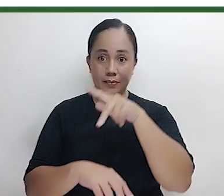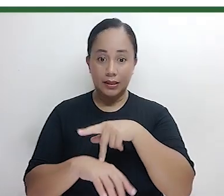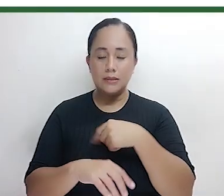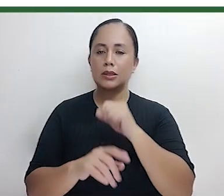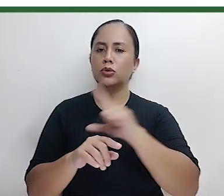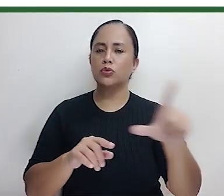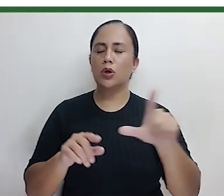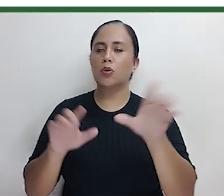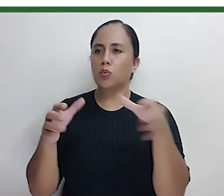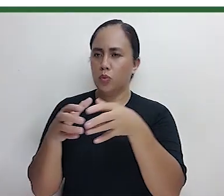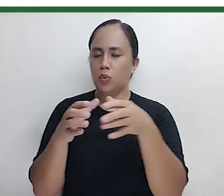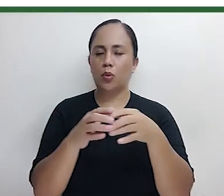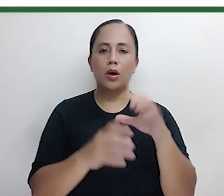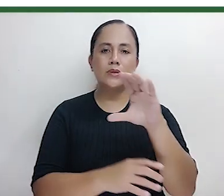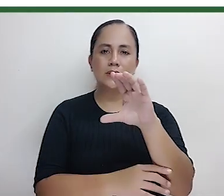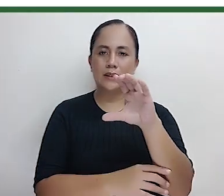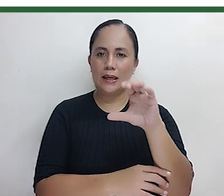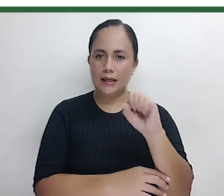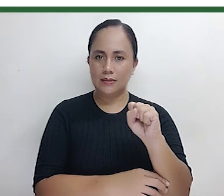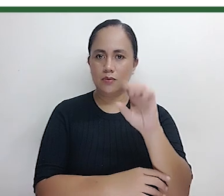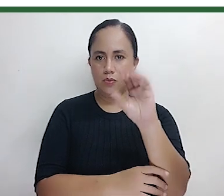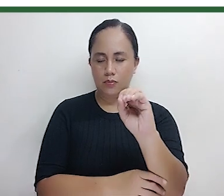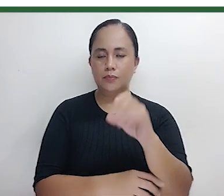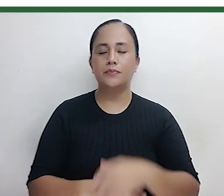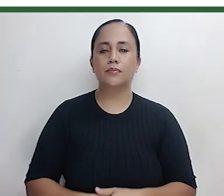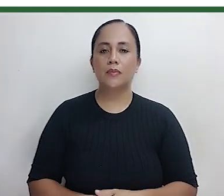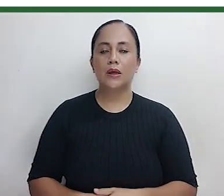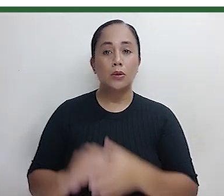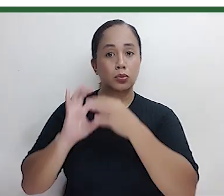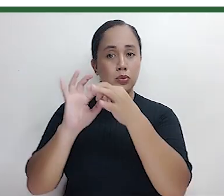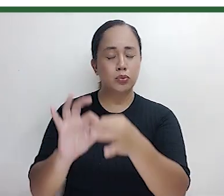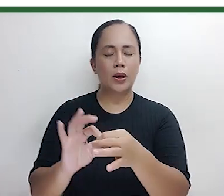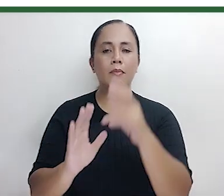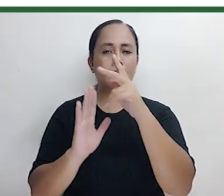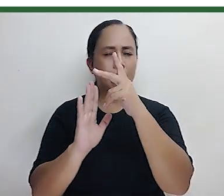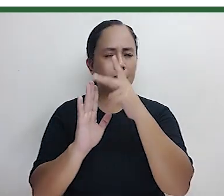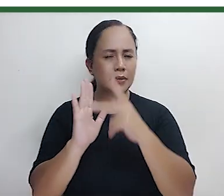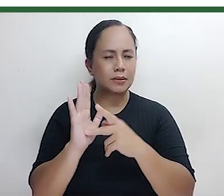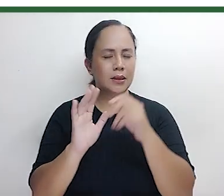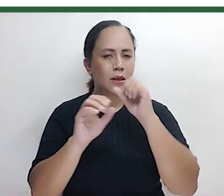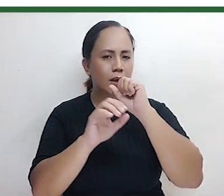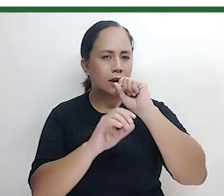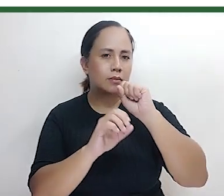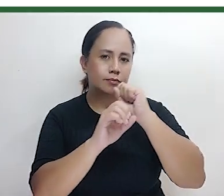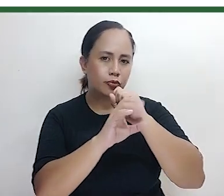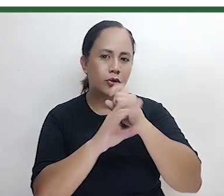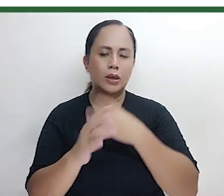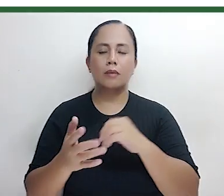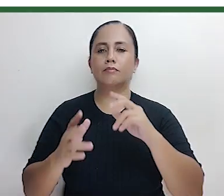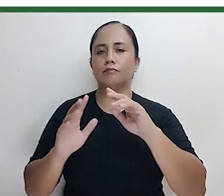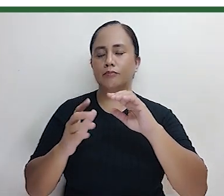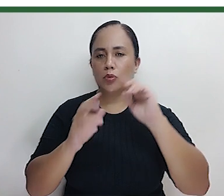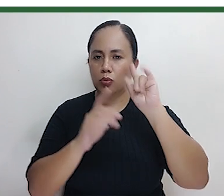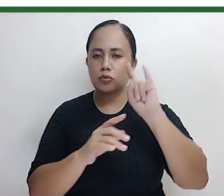ENET Philippines is a national coalition of civil society organizations engaged in policy advocacy and the promotion